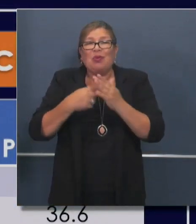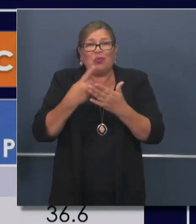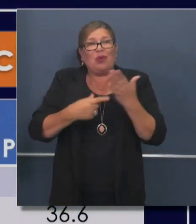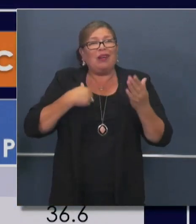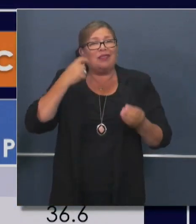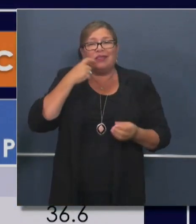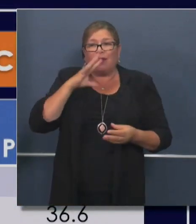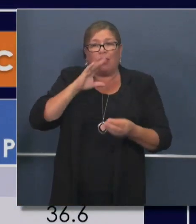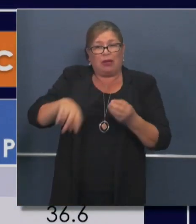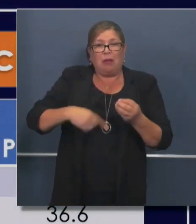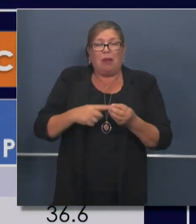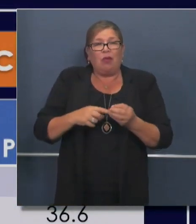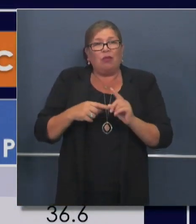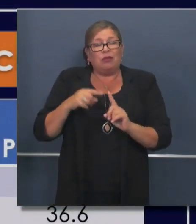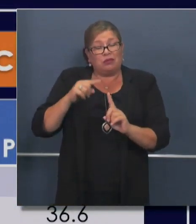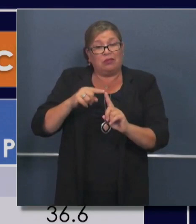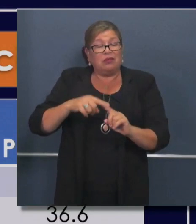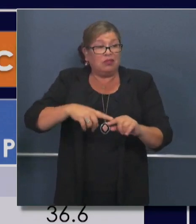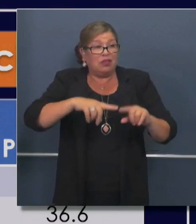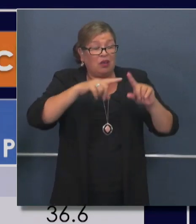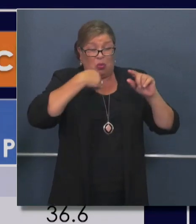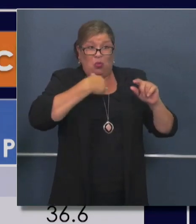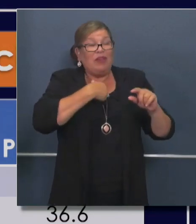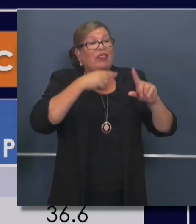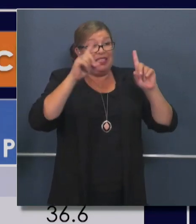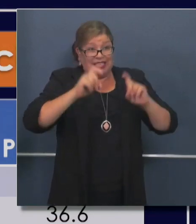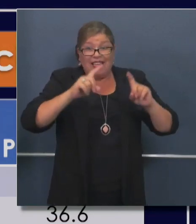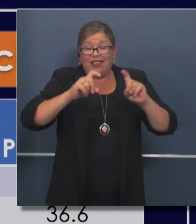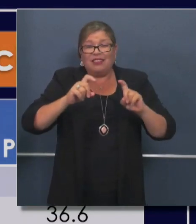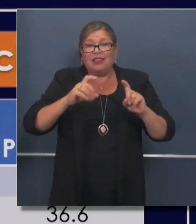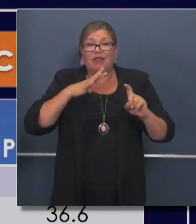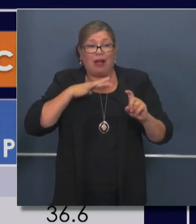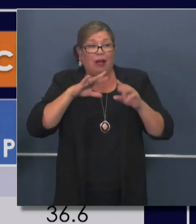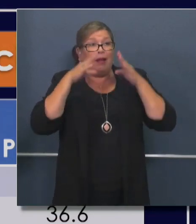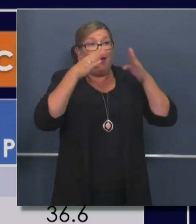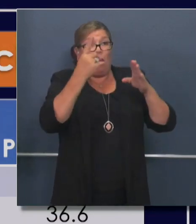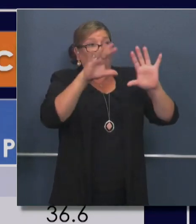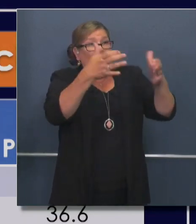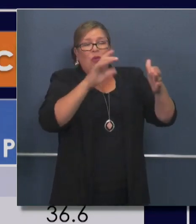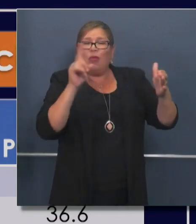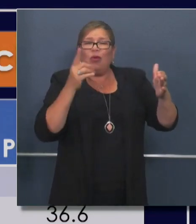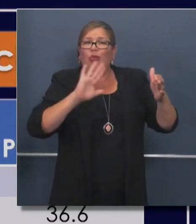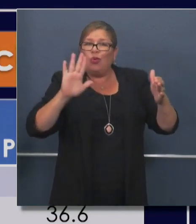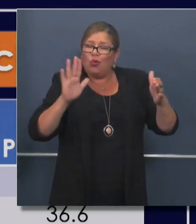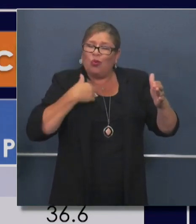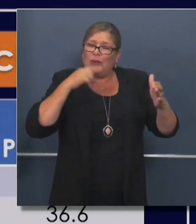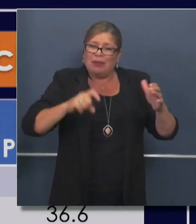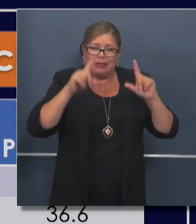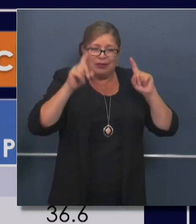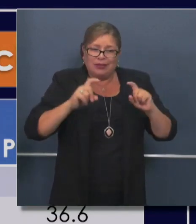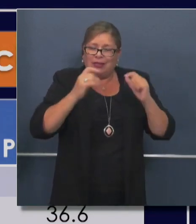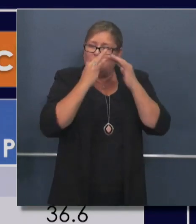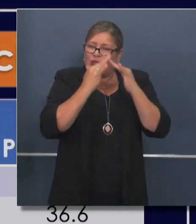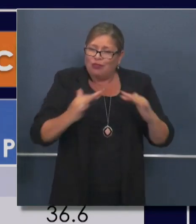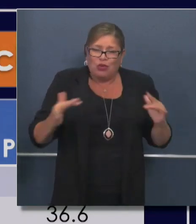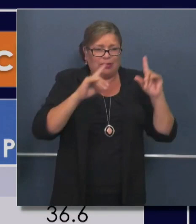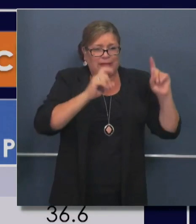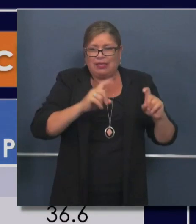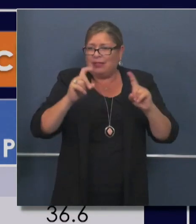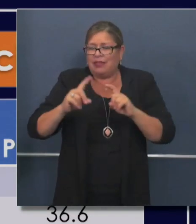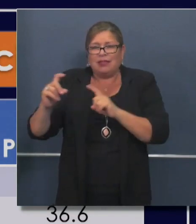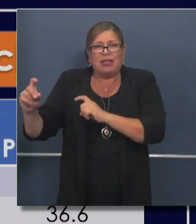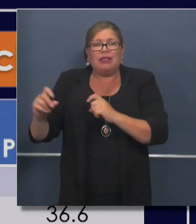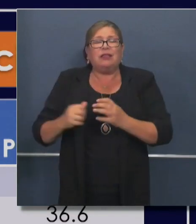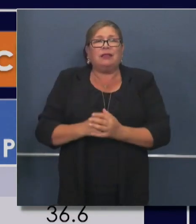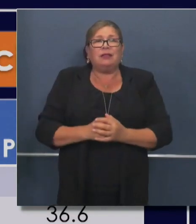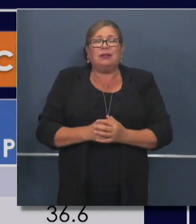testing. It is incredibly important that we test our diverse communities in the state of California. As you all know, we have made real progress and